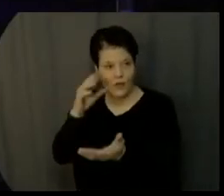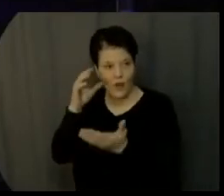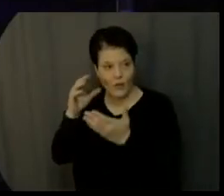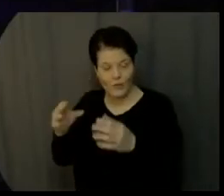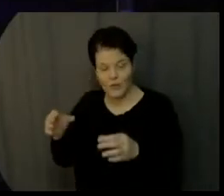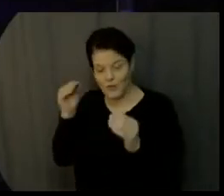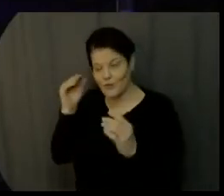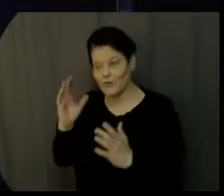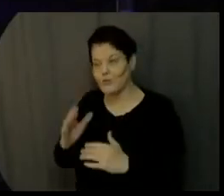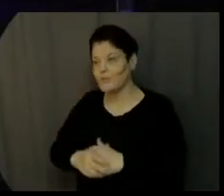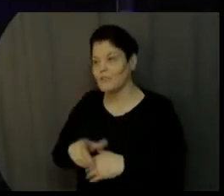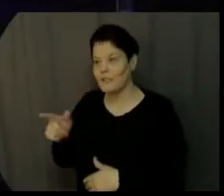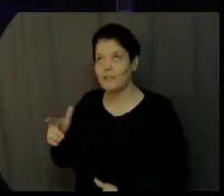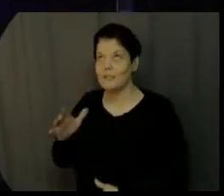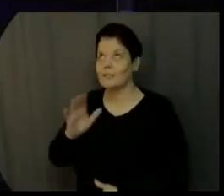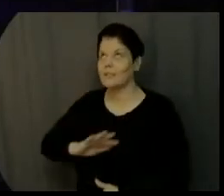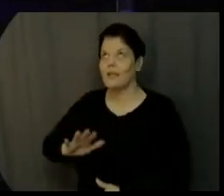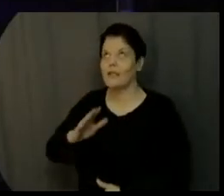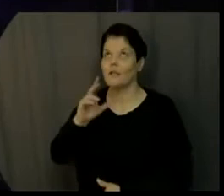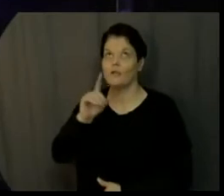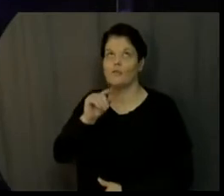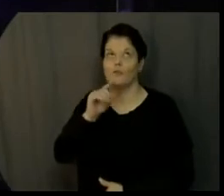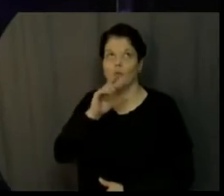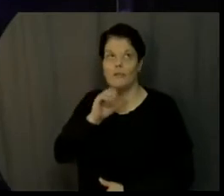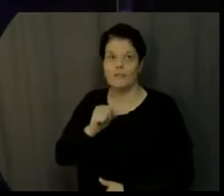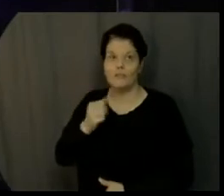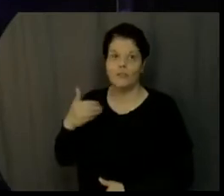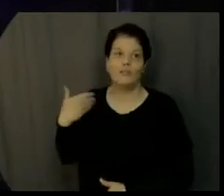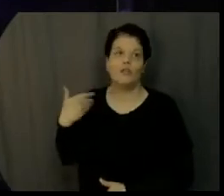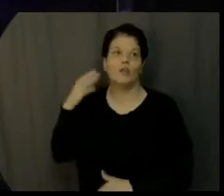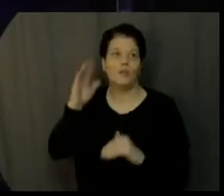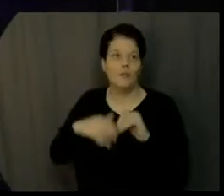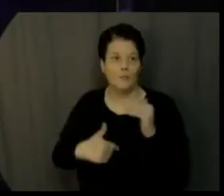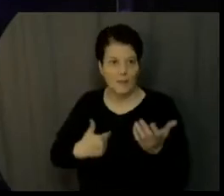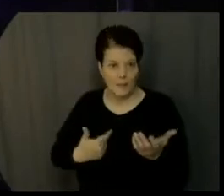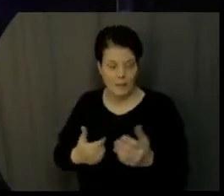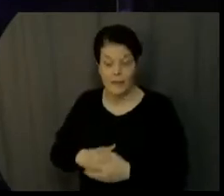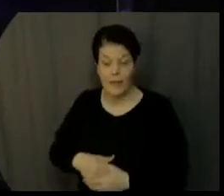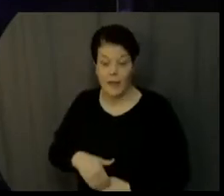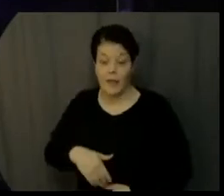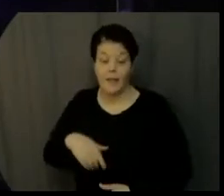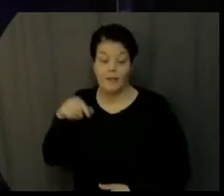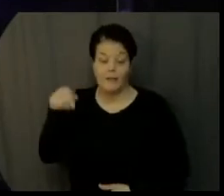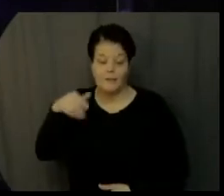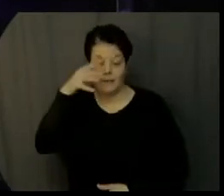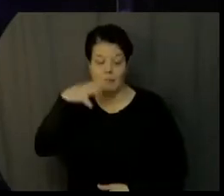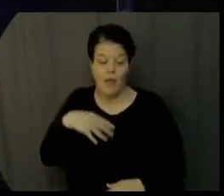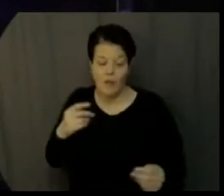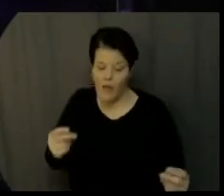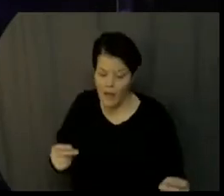23 years old, so he's like 20 years younger than me. And he was quick, and he got it in like